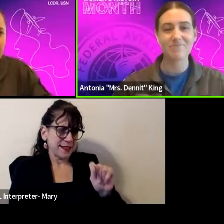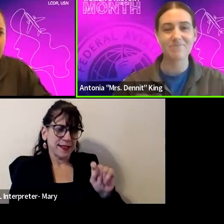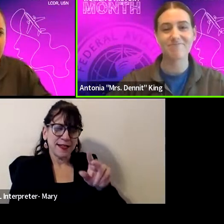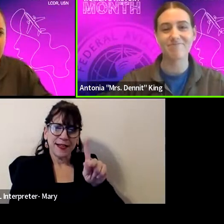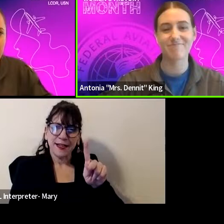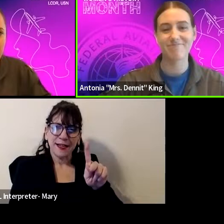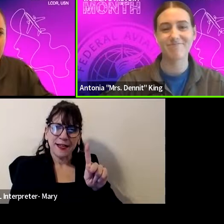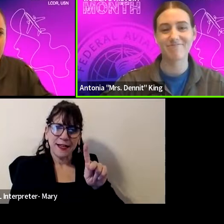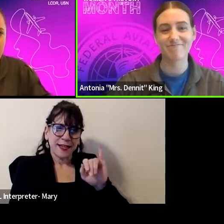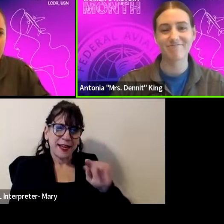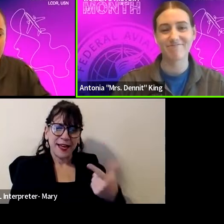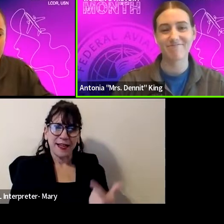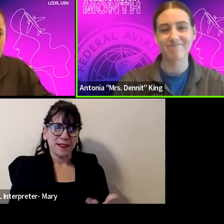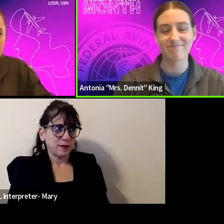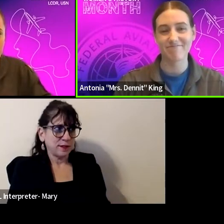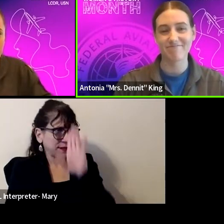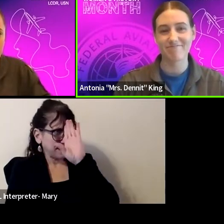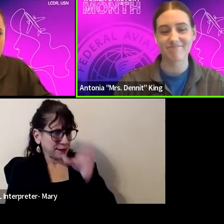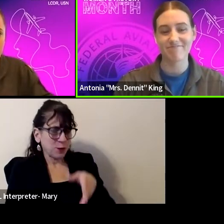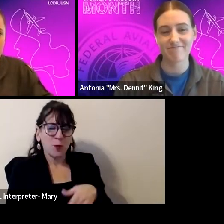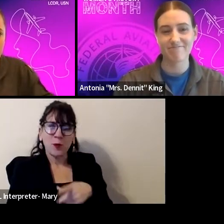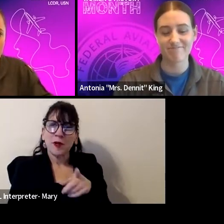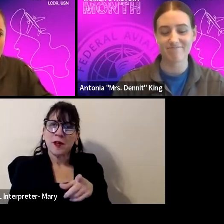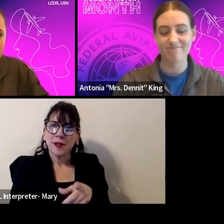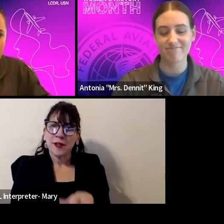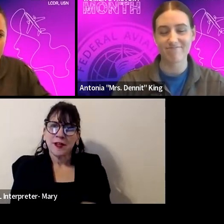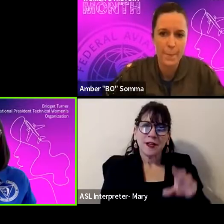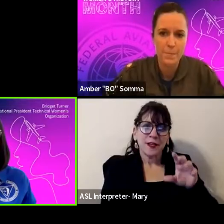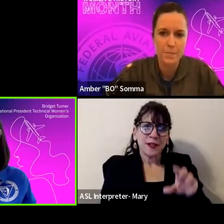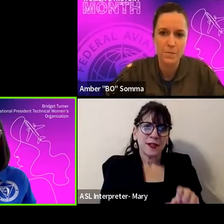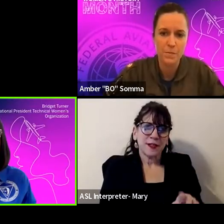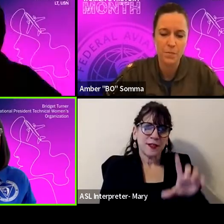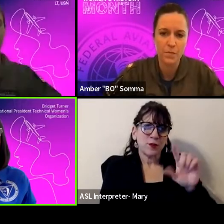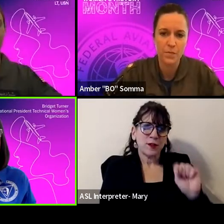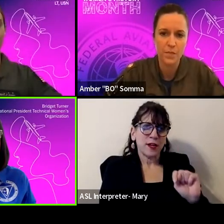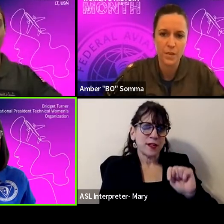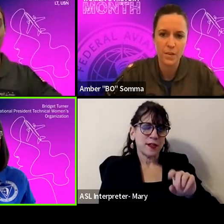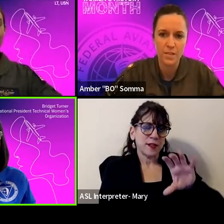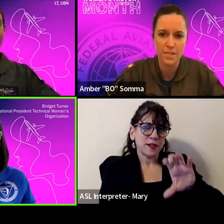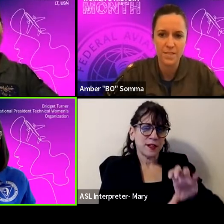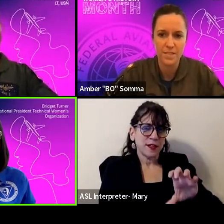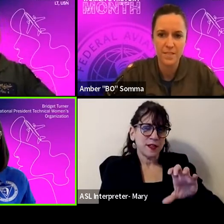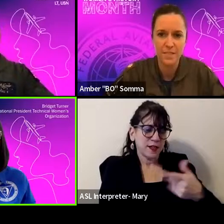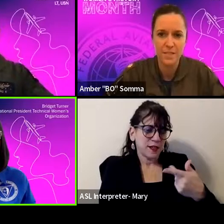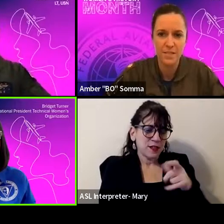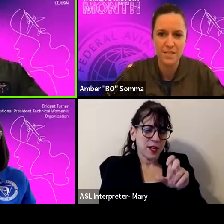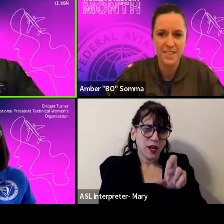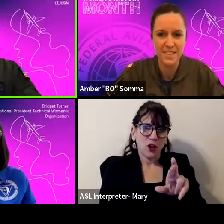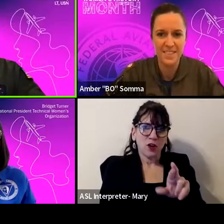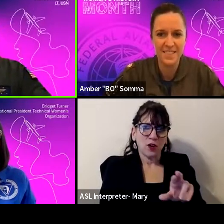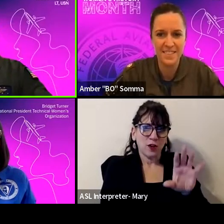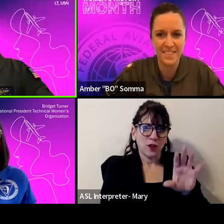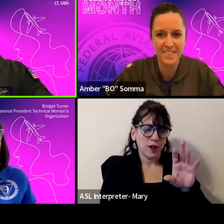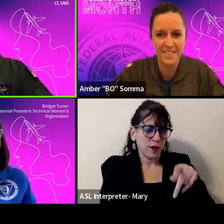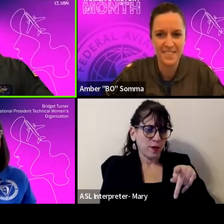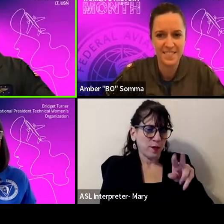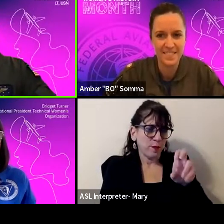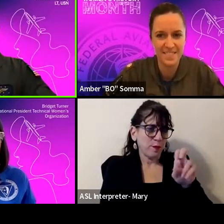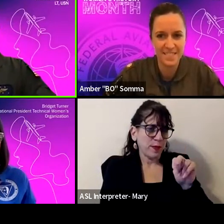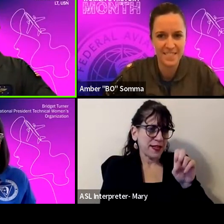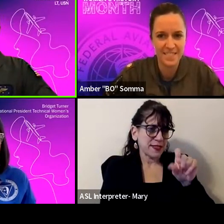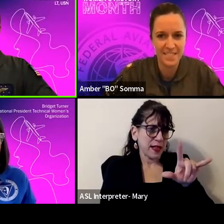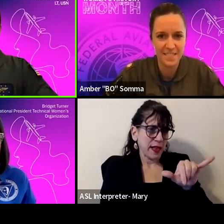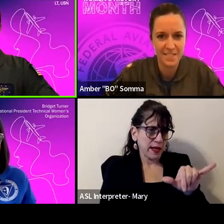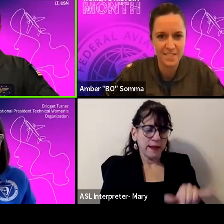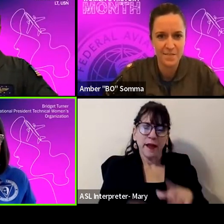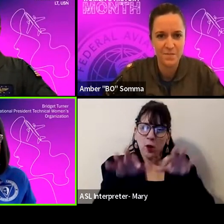Hi. And Lieutenant Chandler FNP Hensley. Hello. And they'll tell you